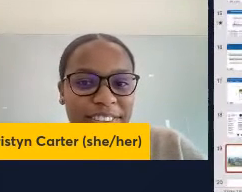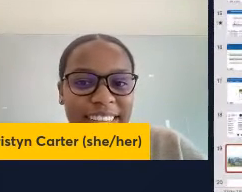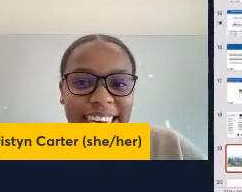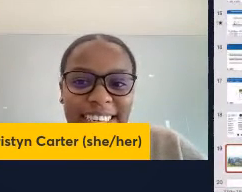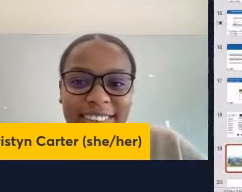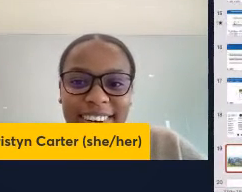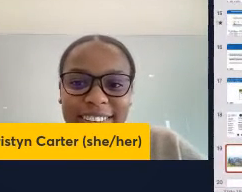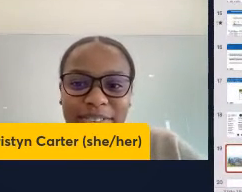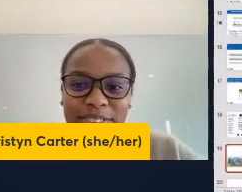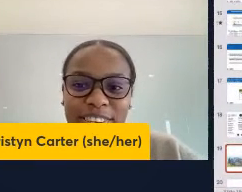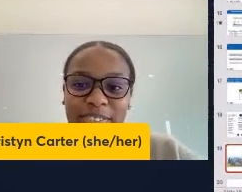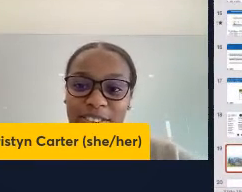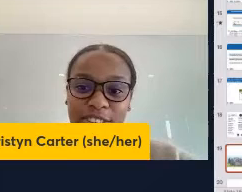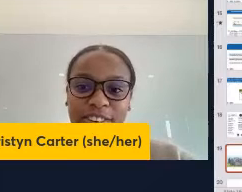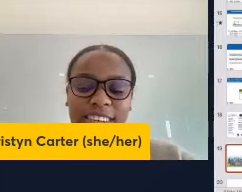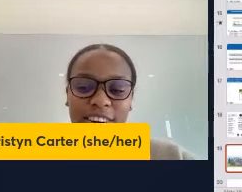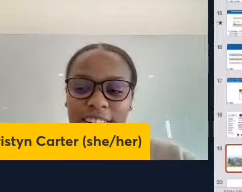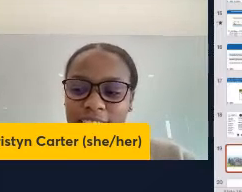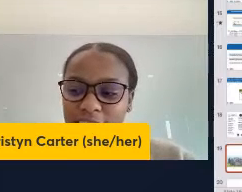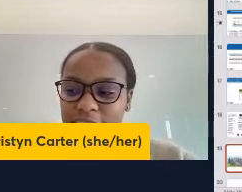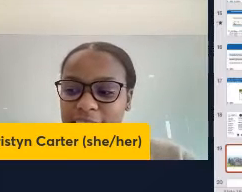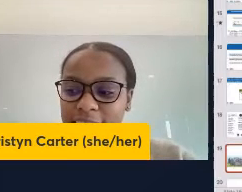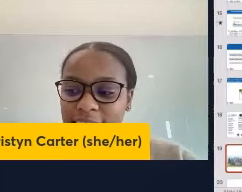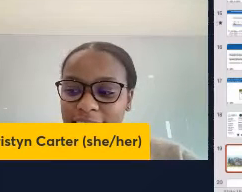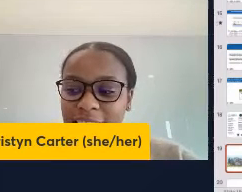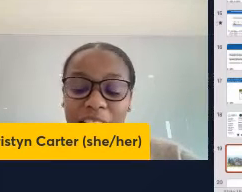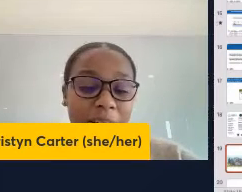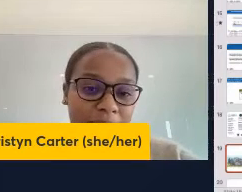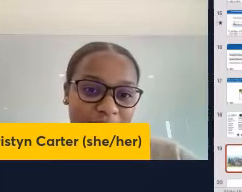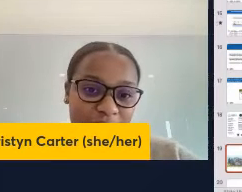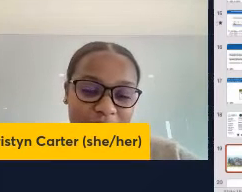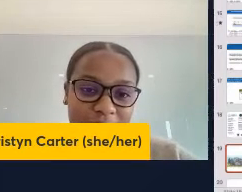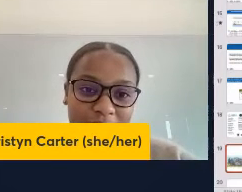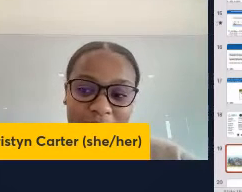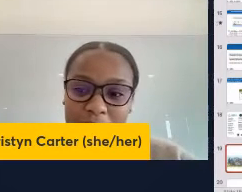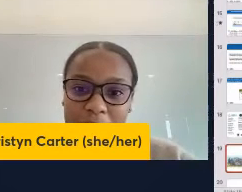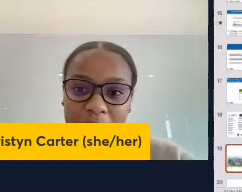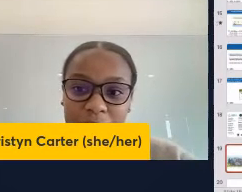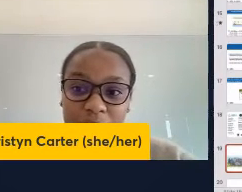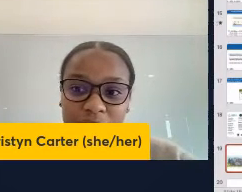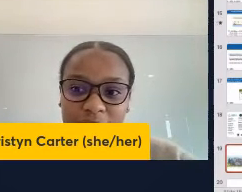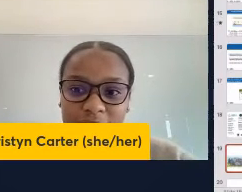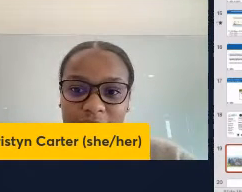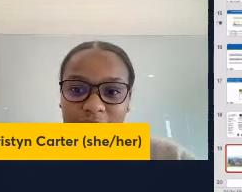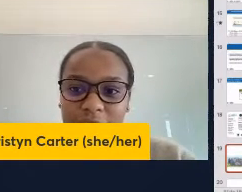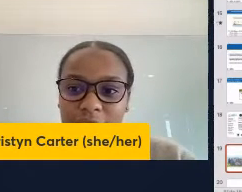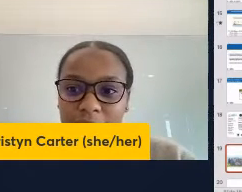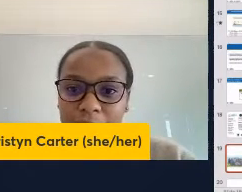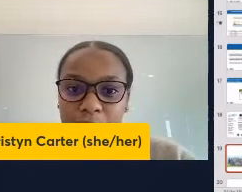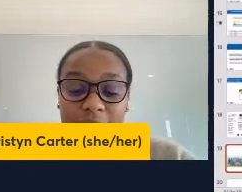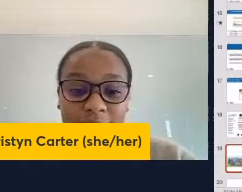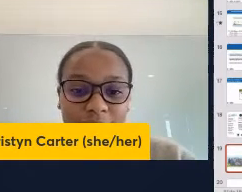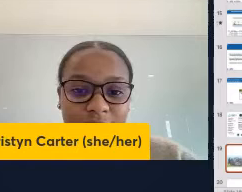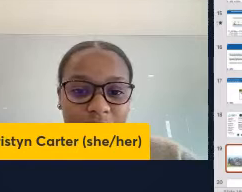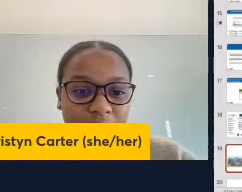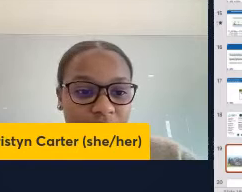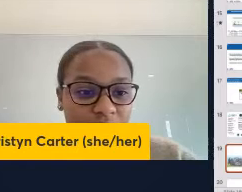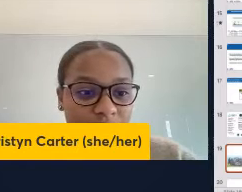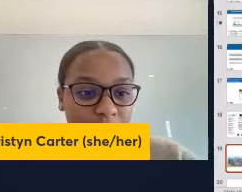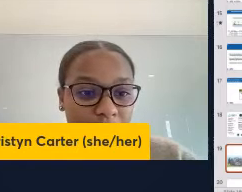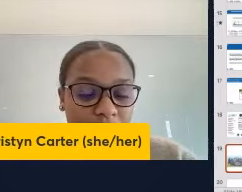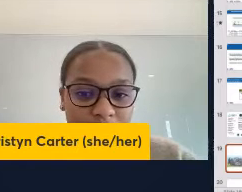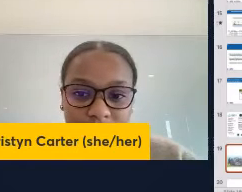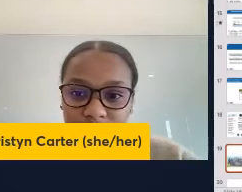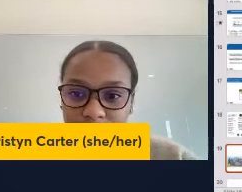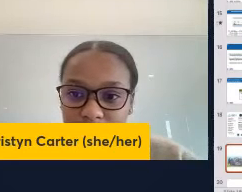Wonderful. Thank you, Dr. Ms. Foss, for such a great talk on the clinical application of TB immunology. We can now take